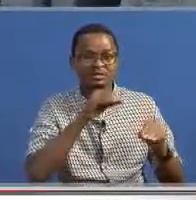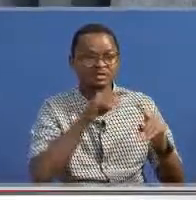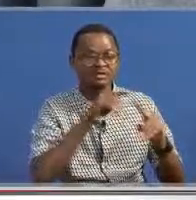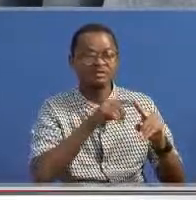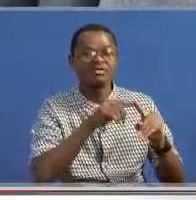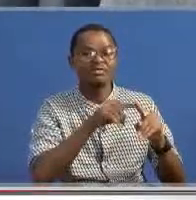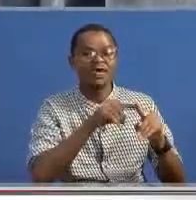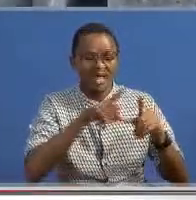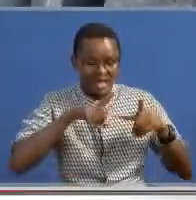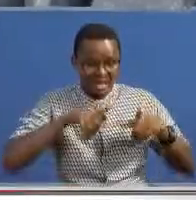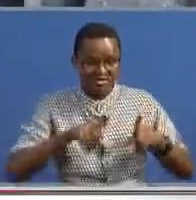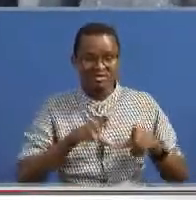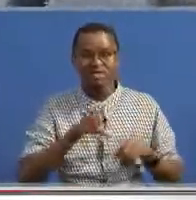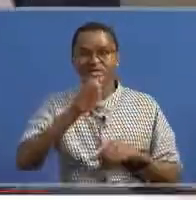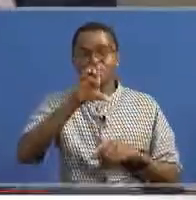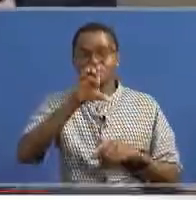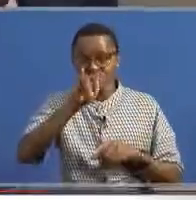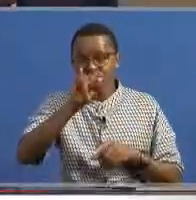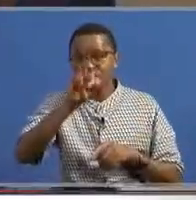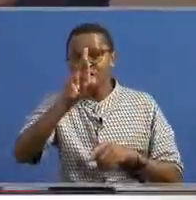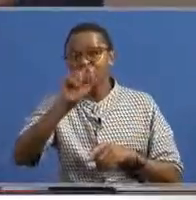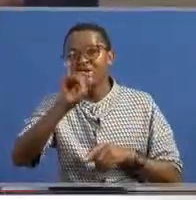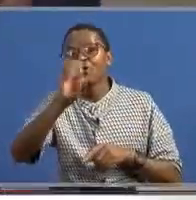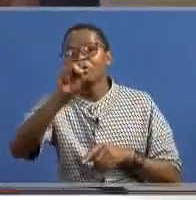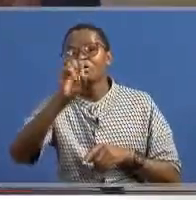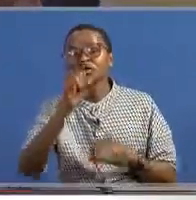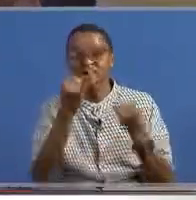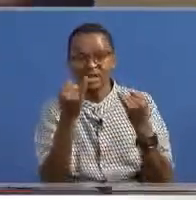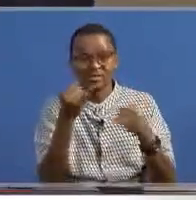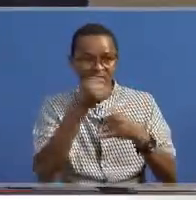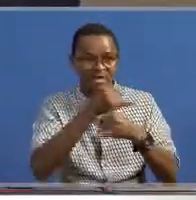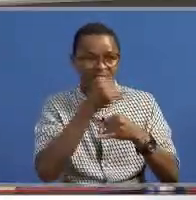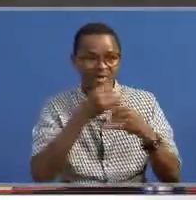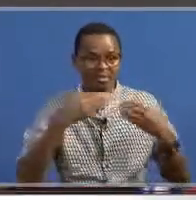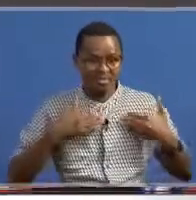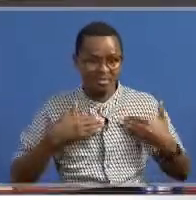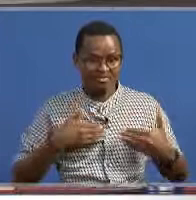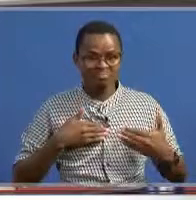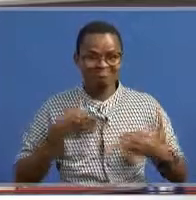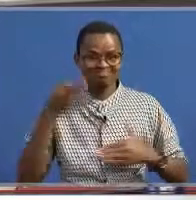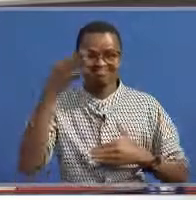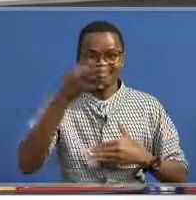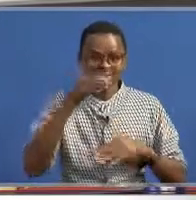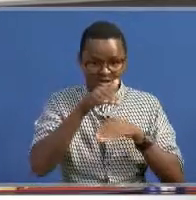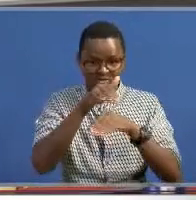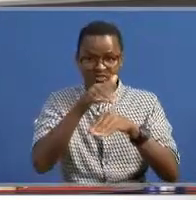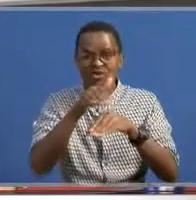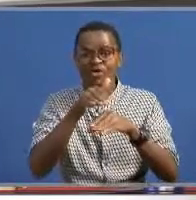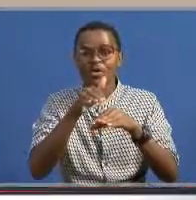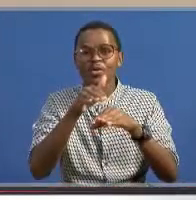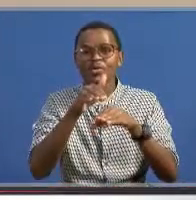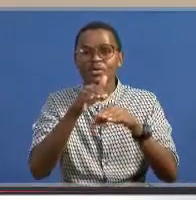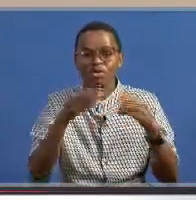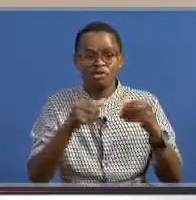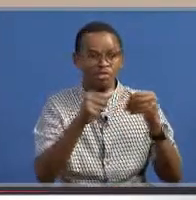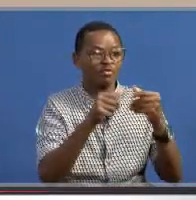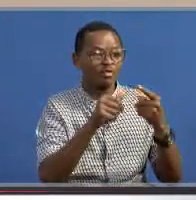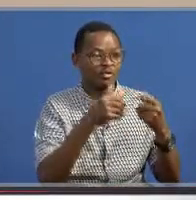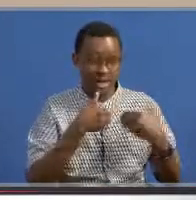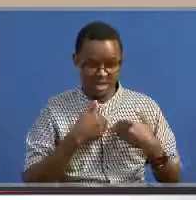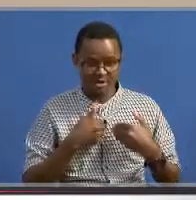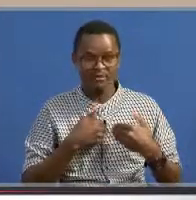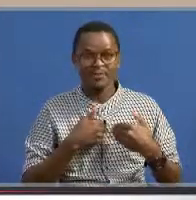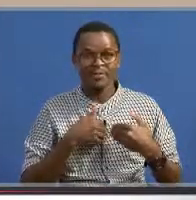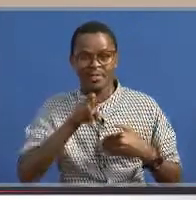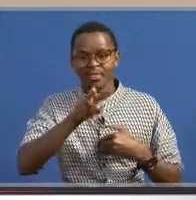liver cancer and cirrhosis. Currently, the international body has put forward the following measures. So we do have